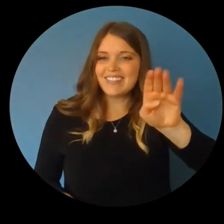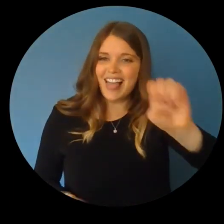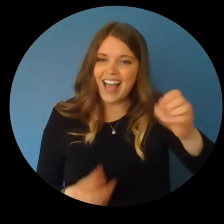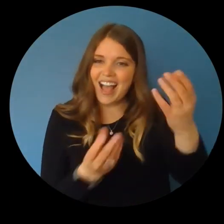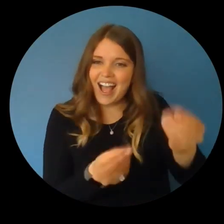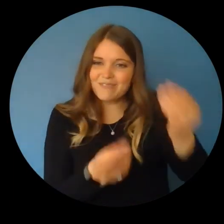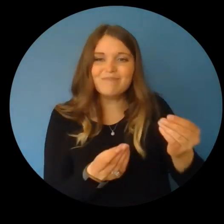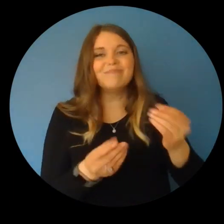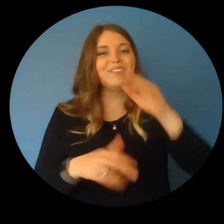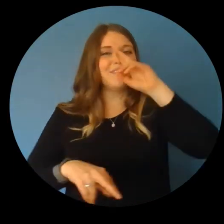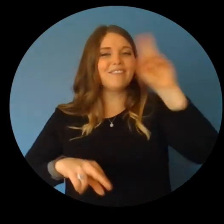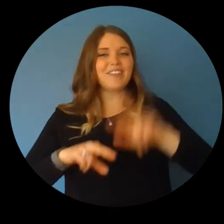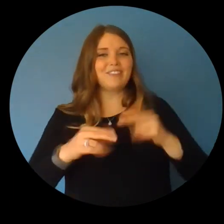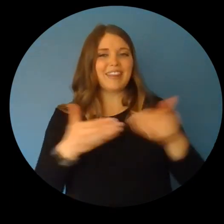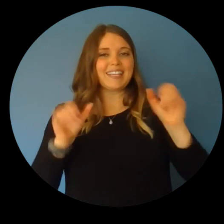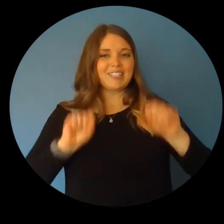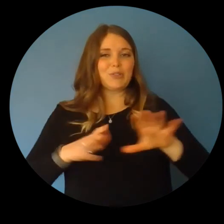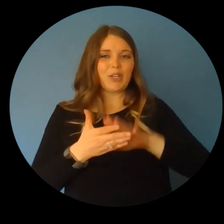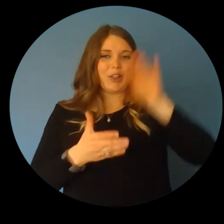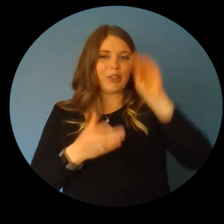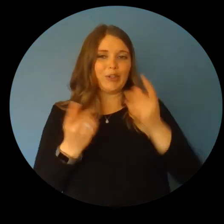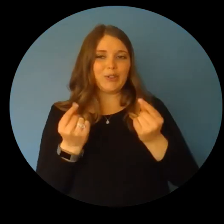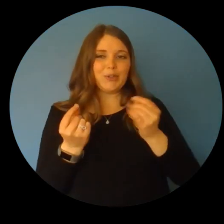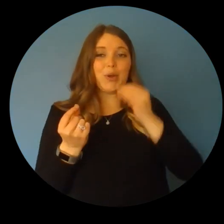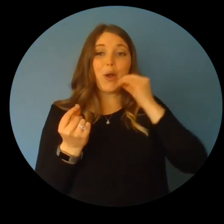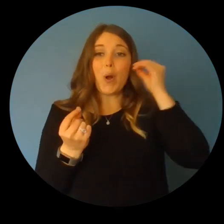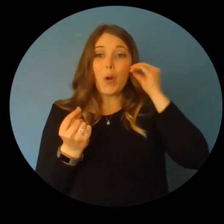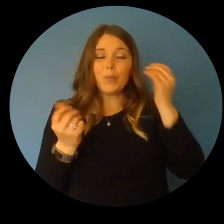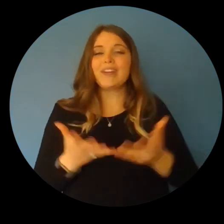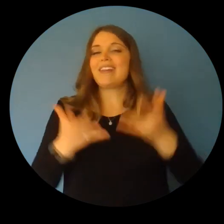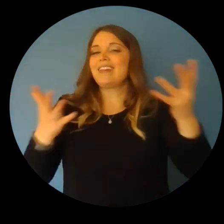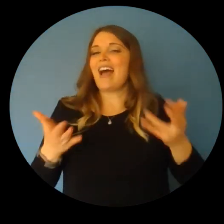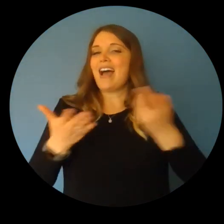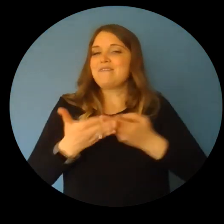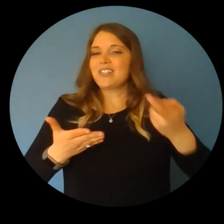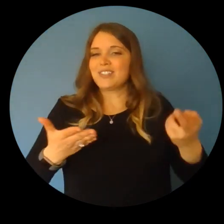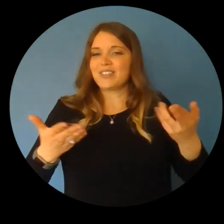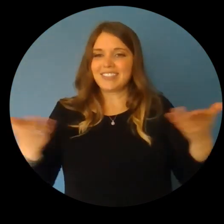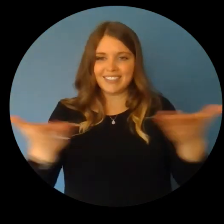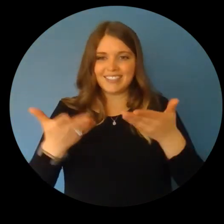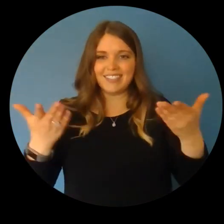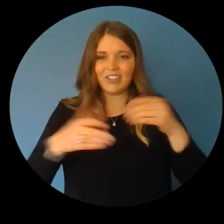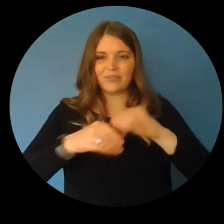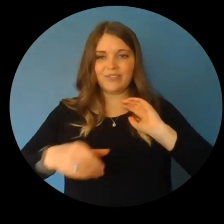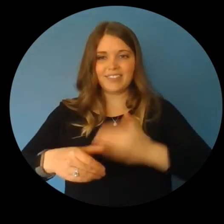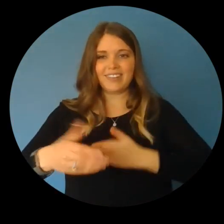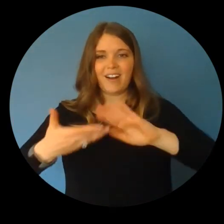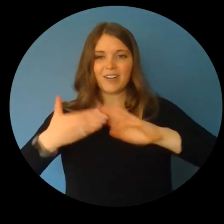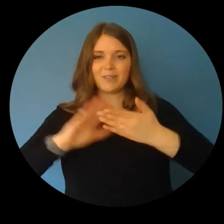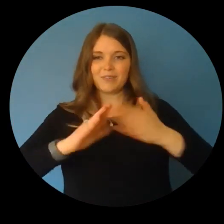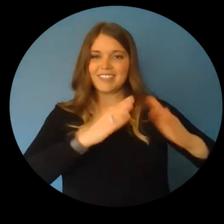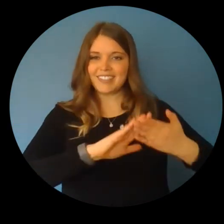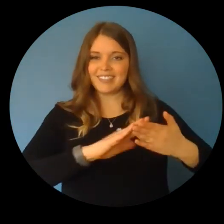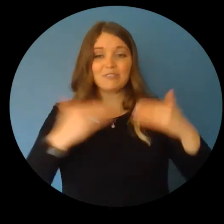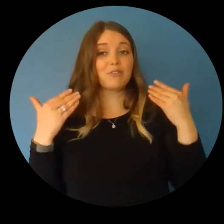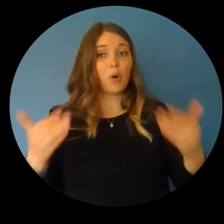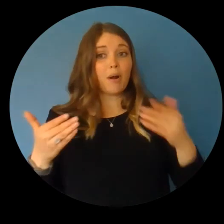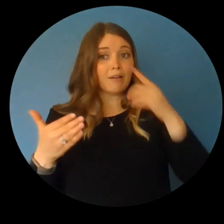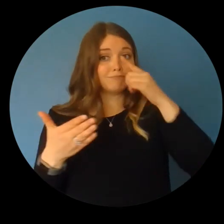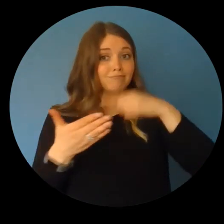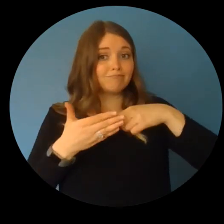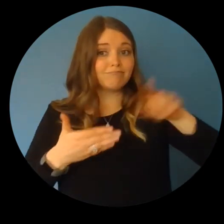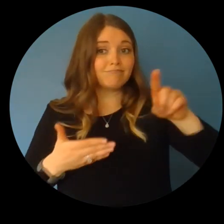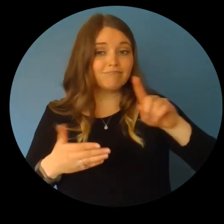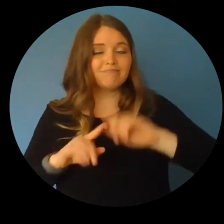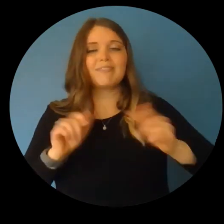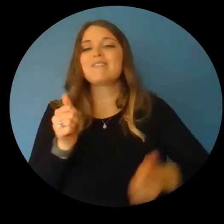learn to do at home, and there's a lot of resources right here in our community. So I encourage you to check those out. But most importantly, I encourage you to